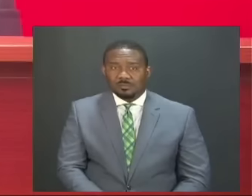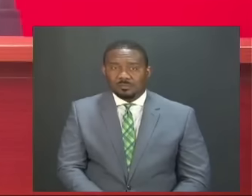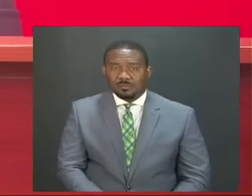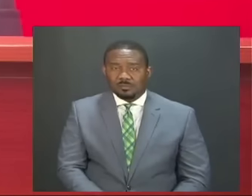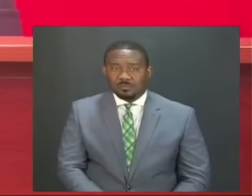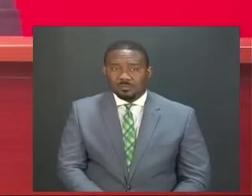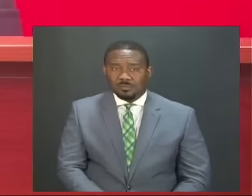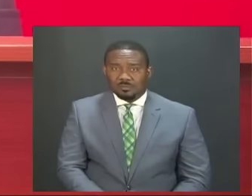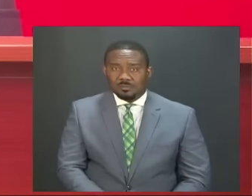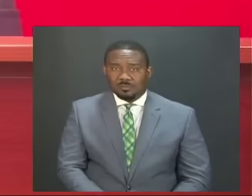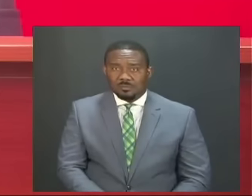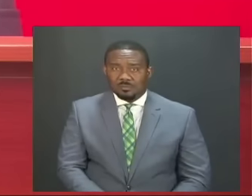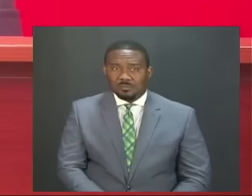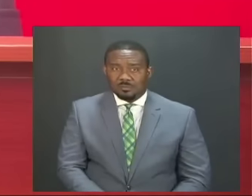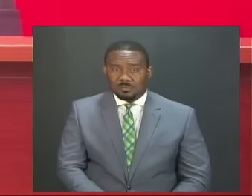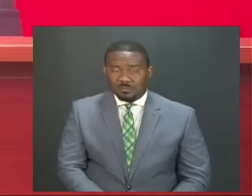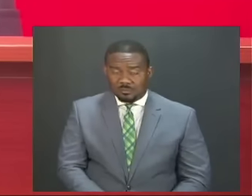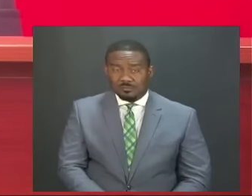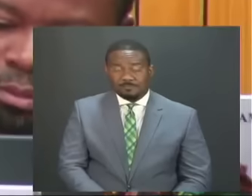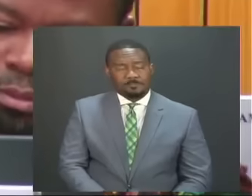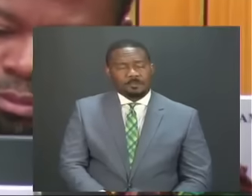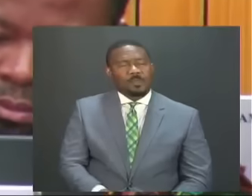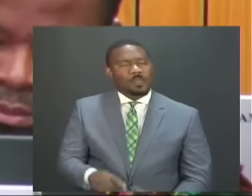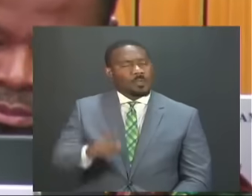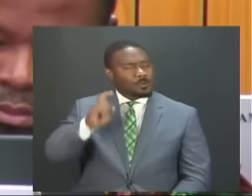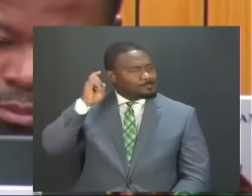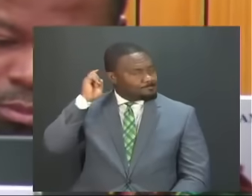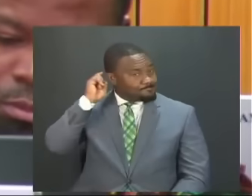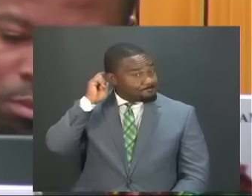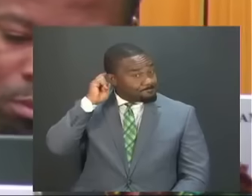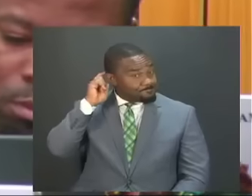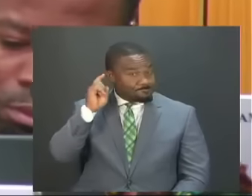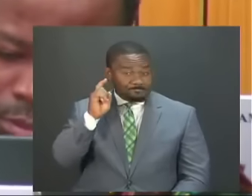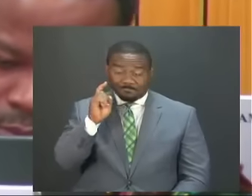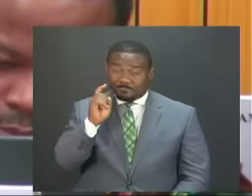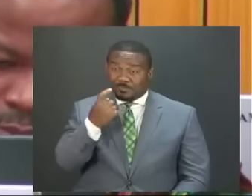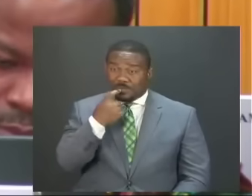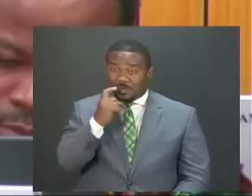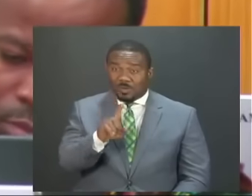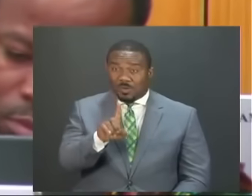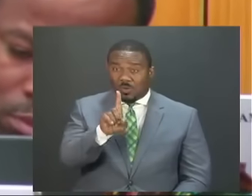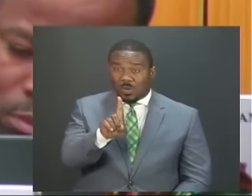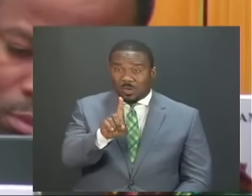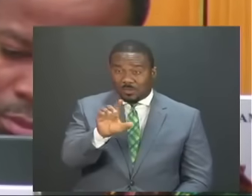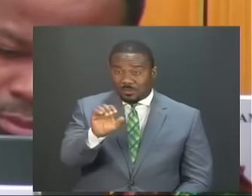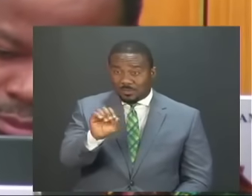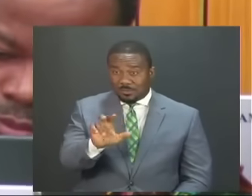procedurally, I'm also mindful of Order 103, Rule